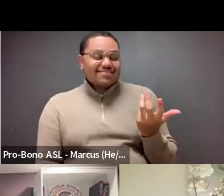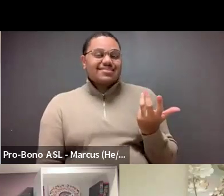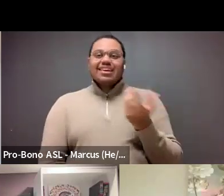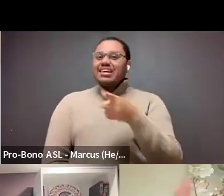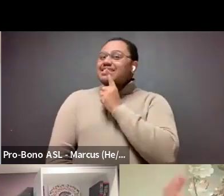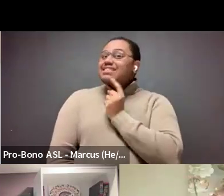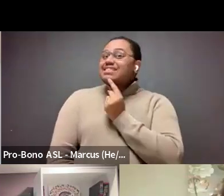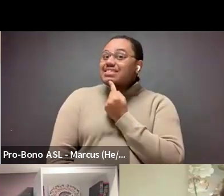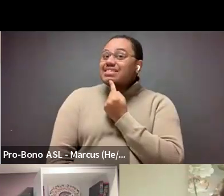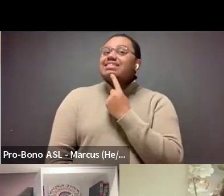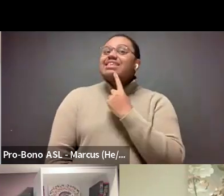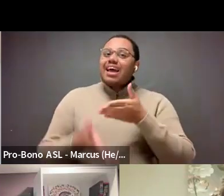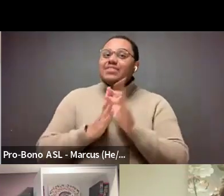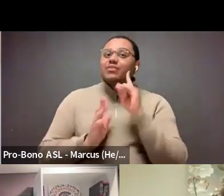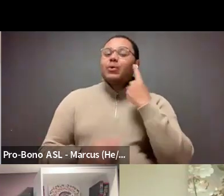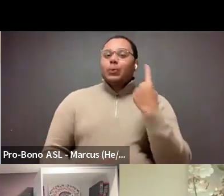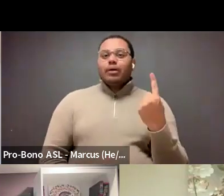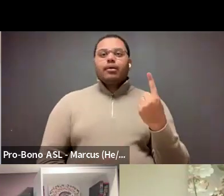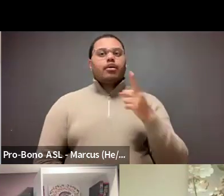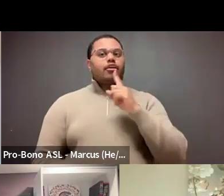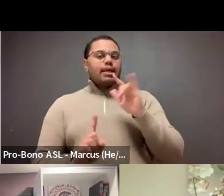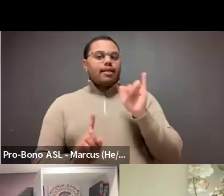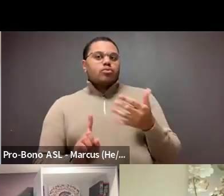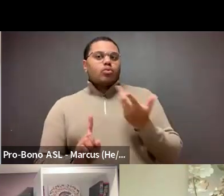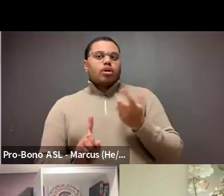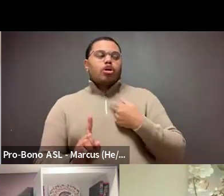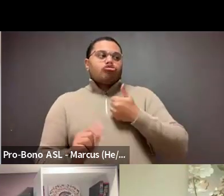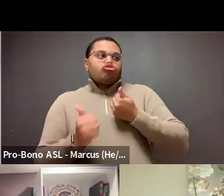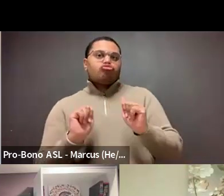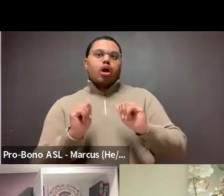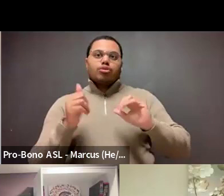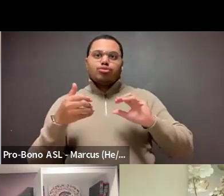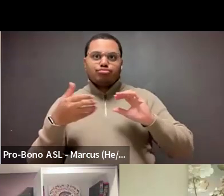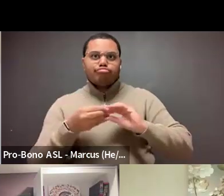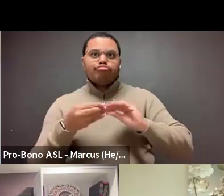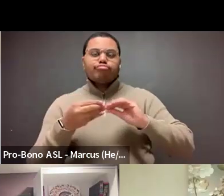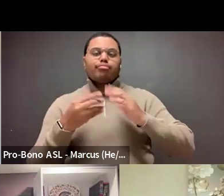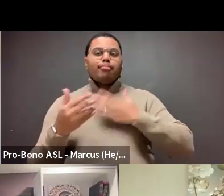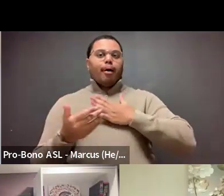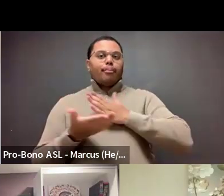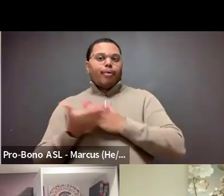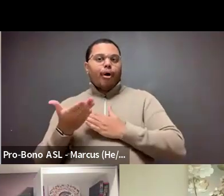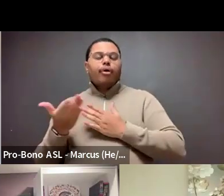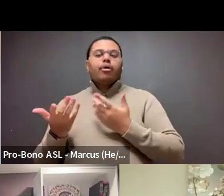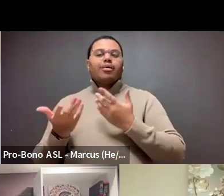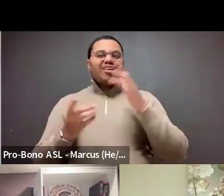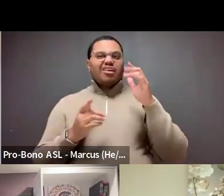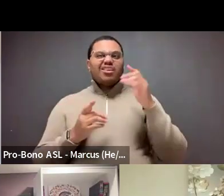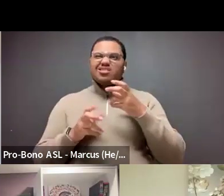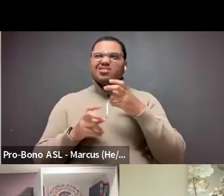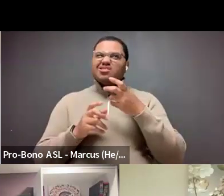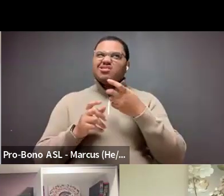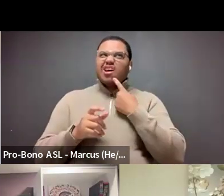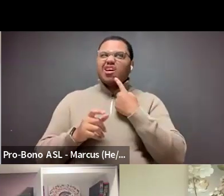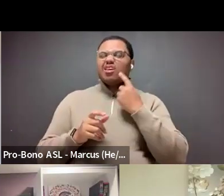yeah. Ask for one. I know it's hard, but that was sort of what I was trying to speak to in my thing about like that. And it sounds hard to do. And